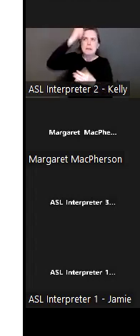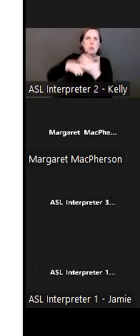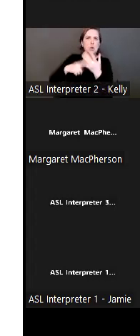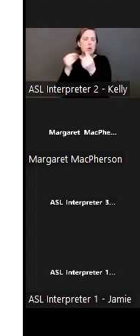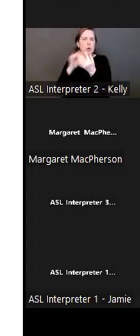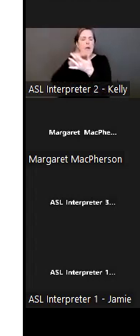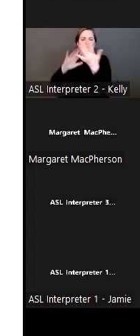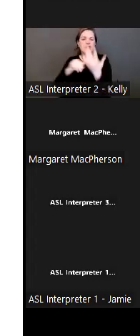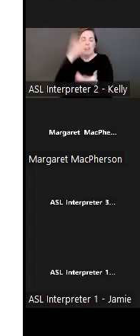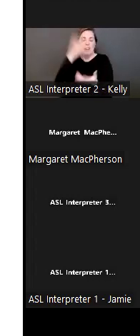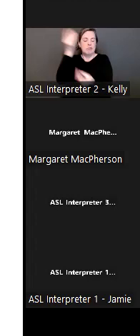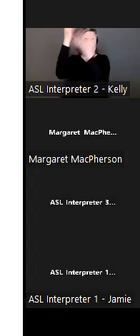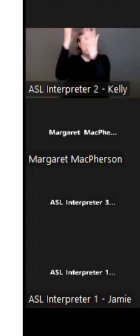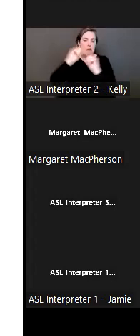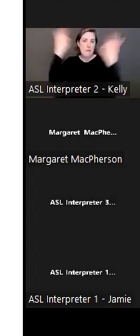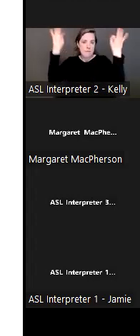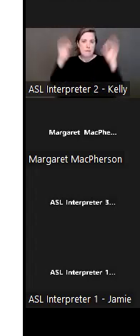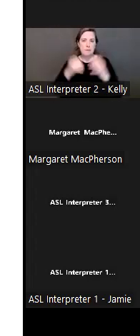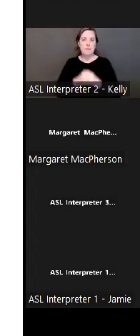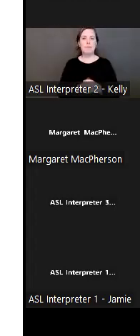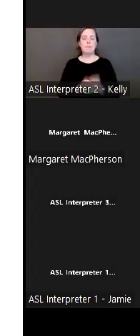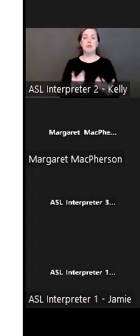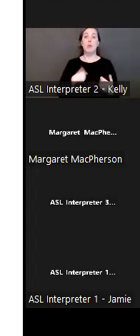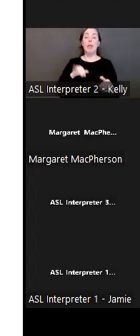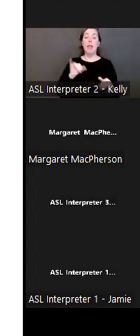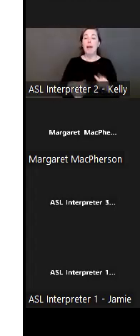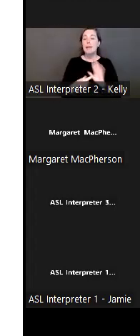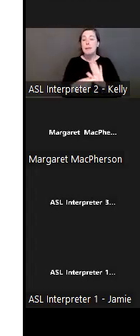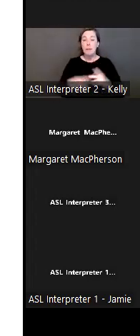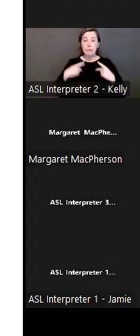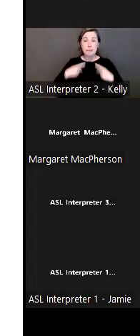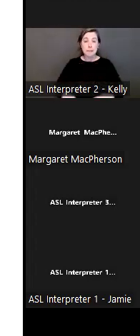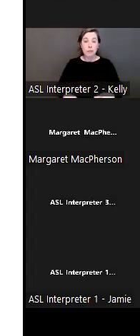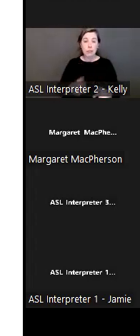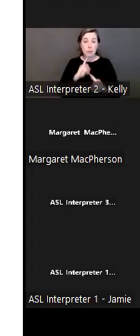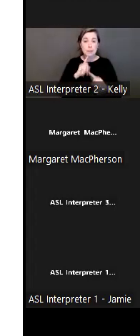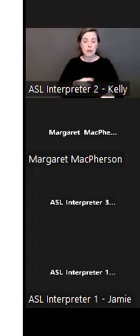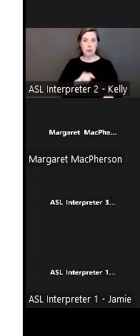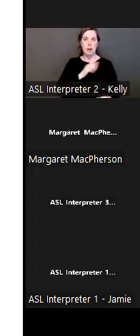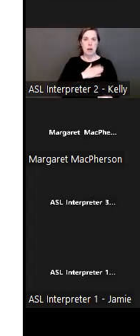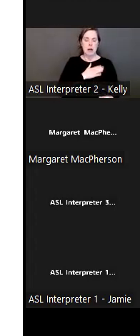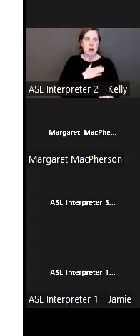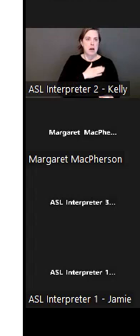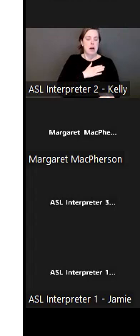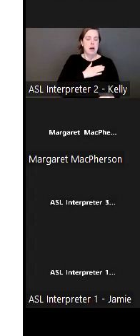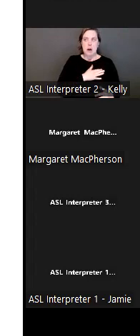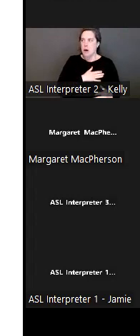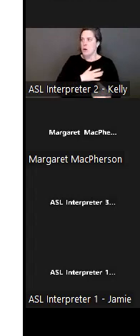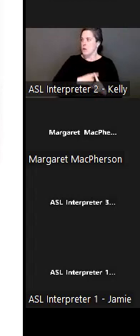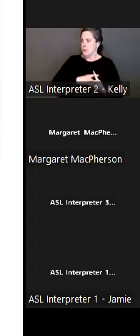rate going up and really sort of having trouble breathing and feeling that it's time to escape a situation because we're not